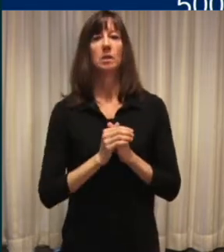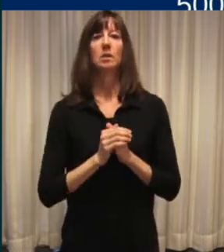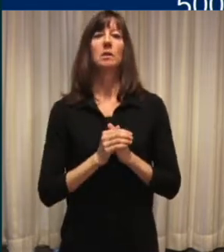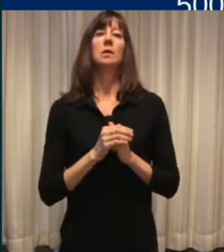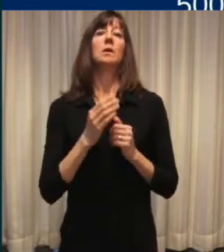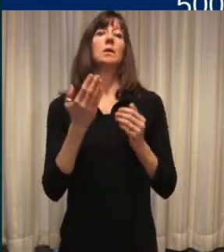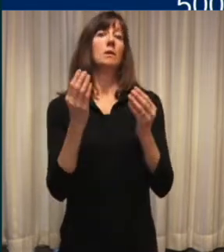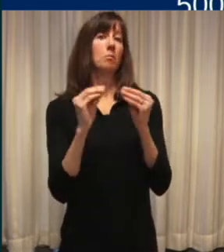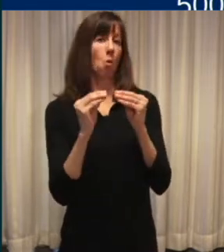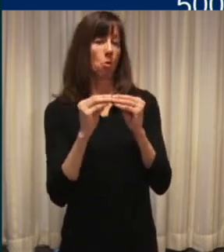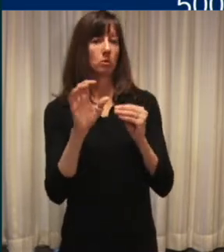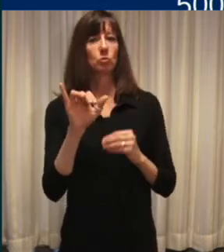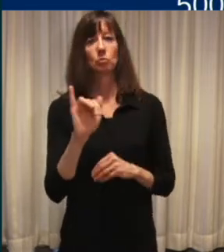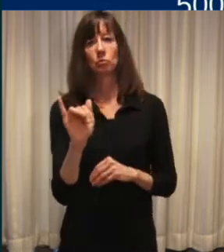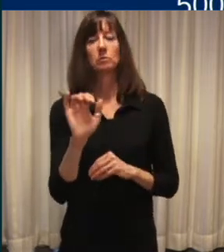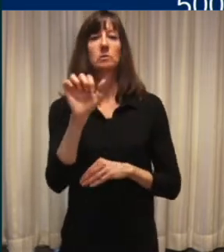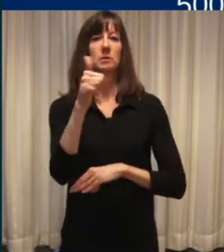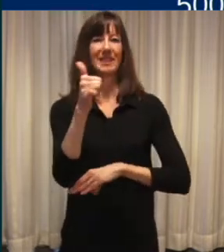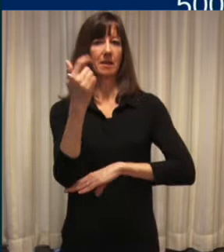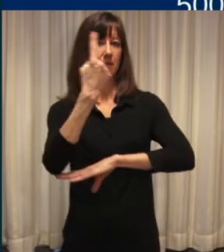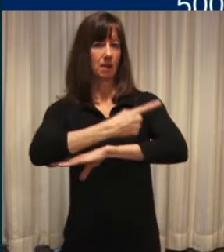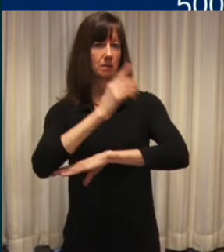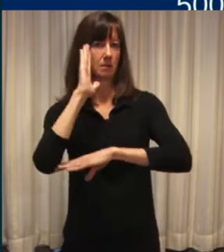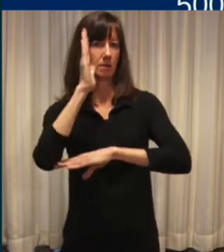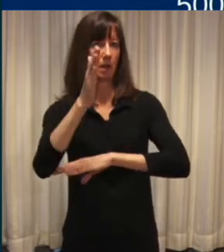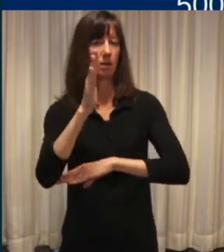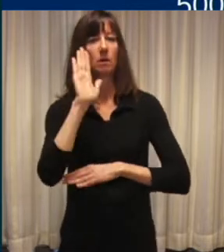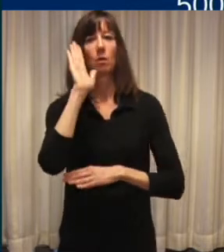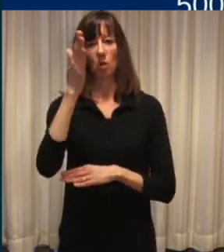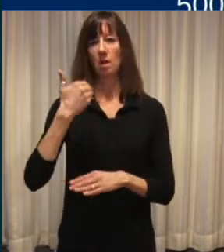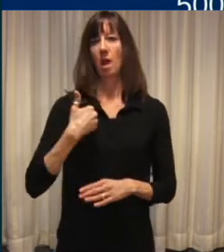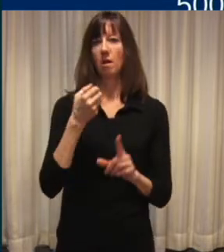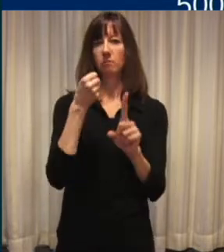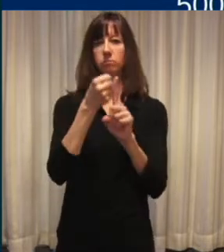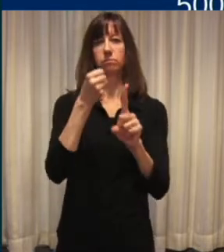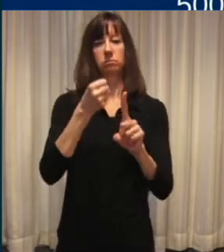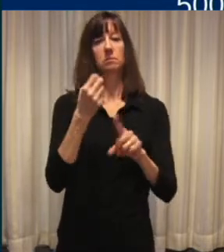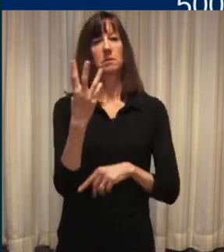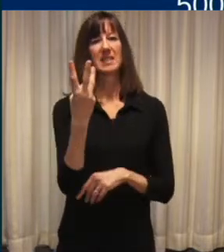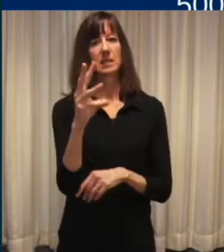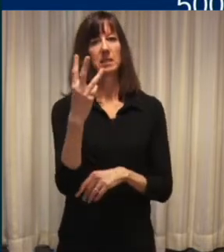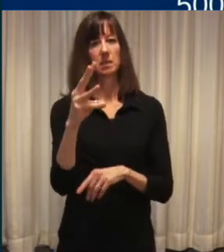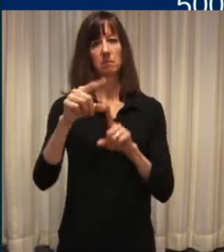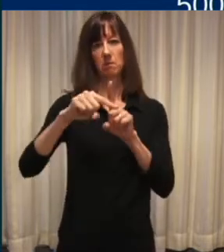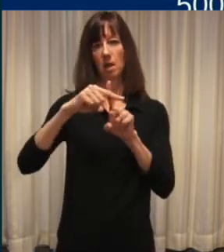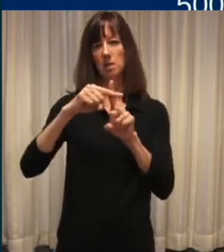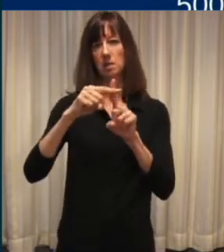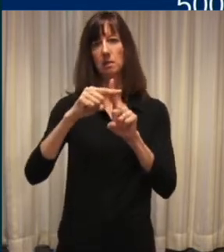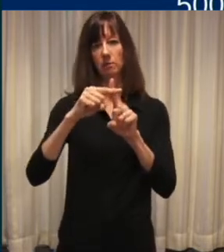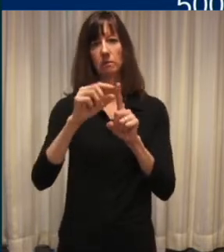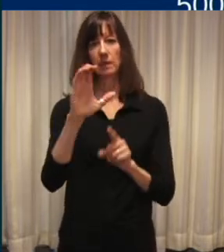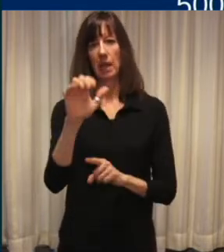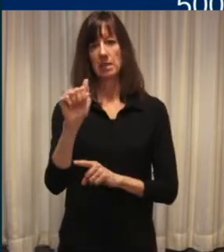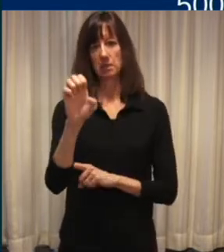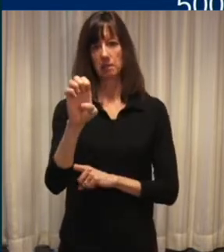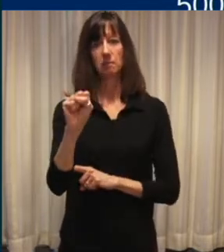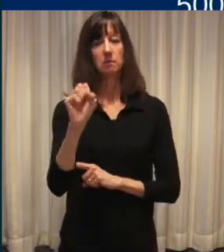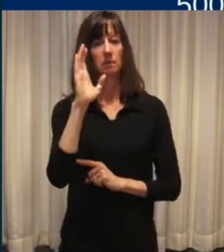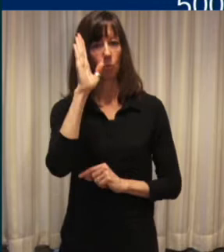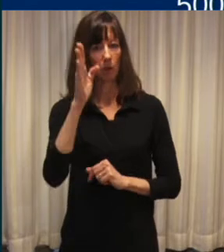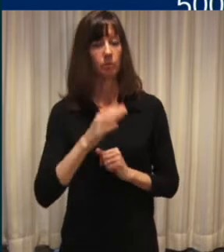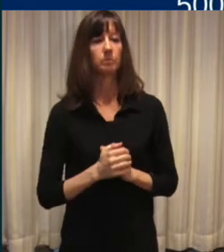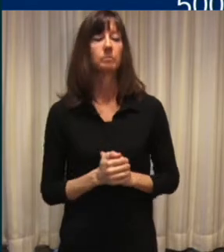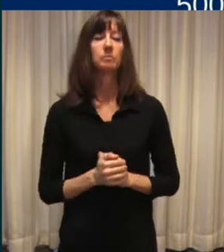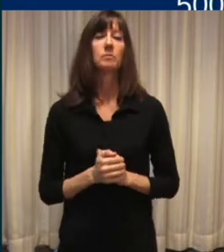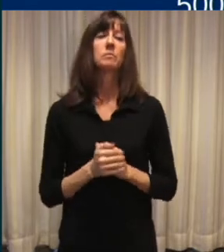approaching 1,600 positive cases. I share those numbers not because we're